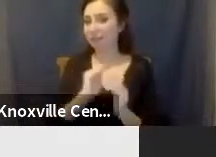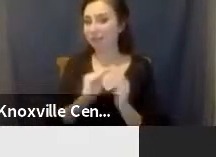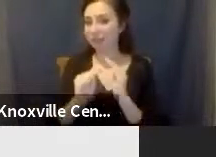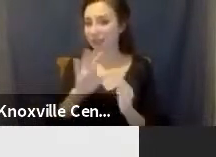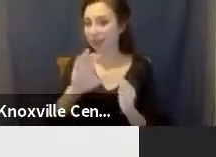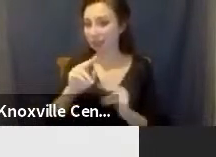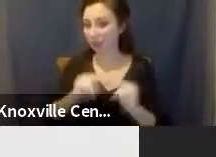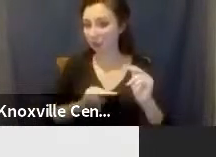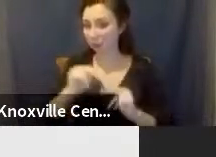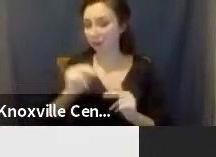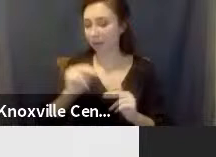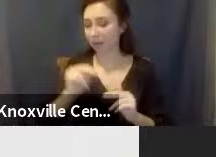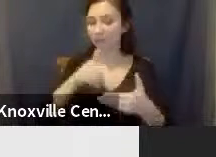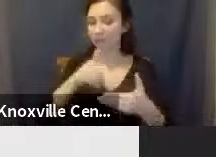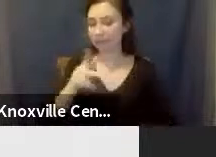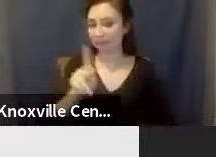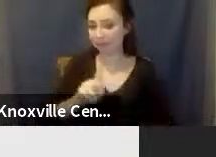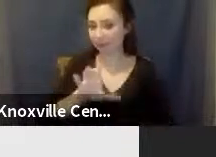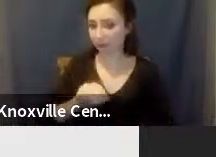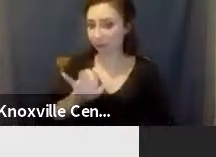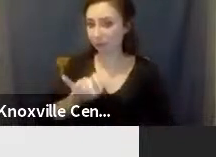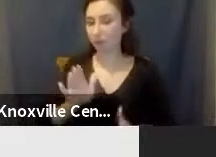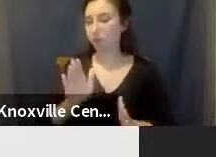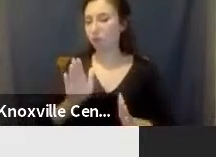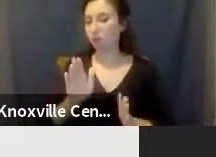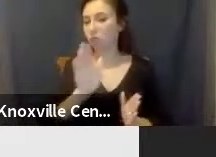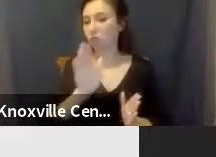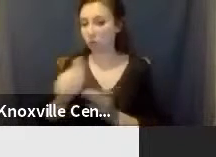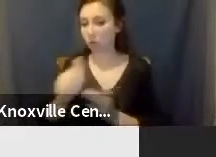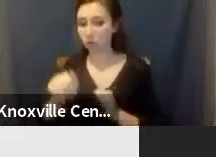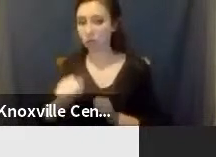will be determined per meeting.